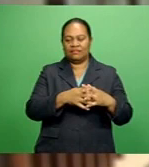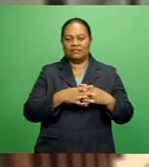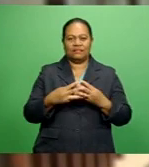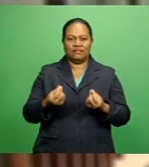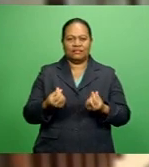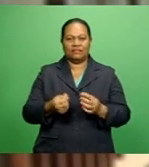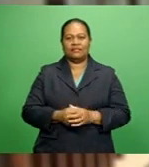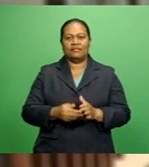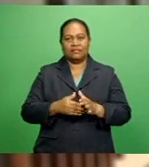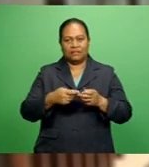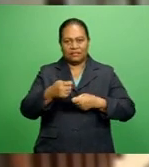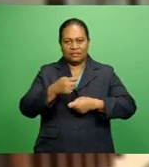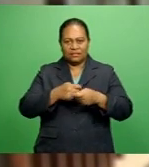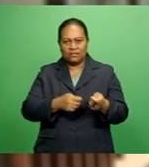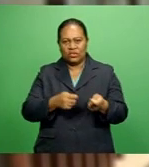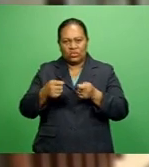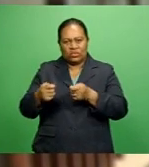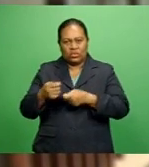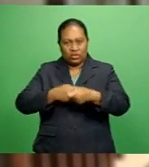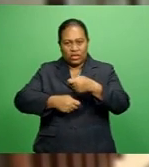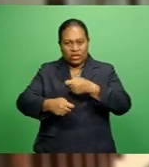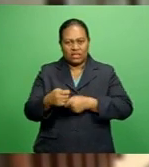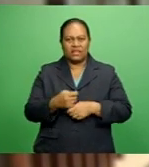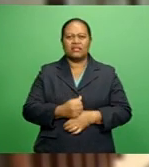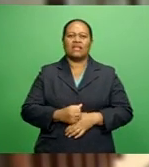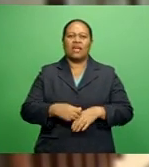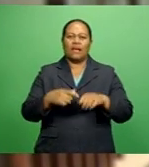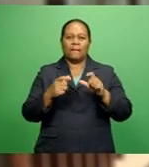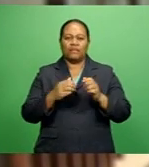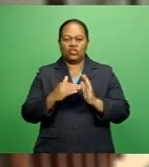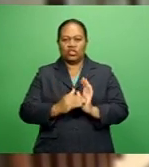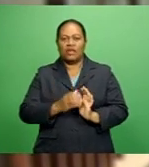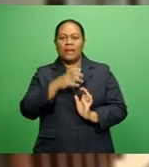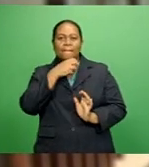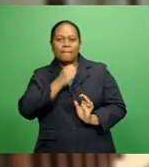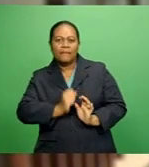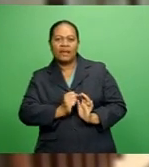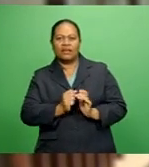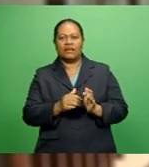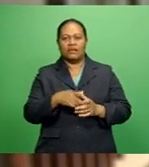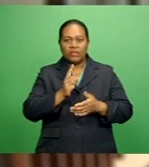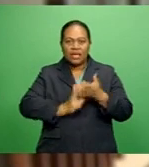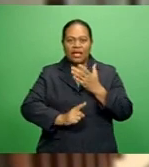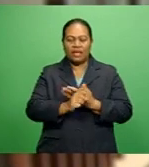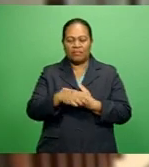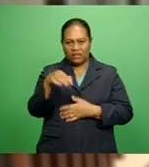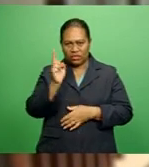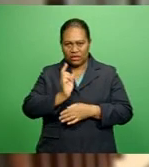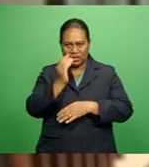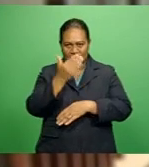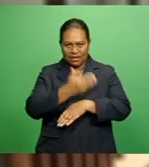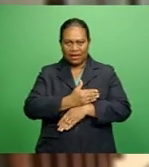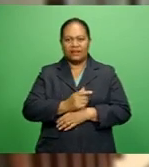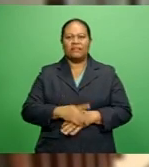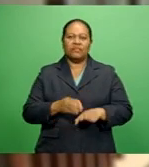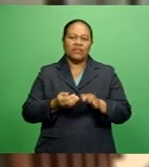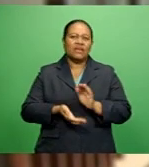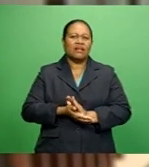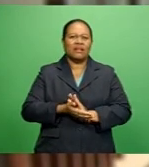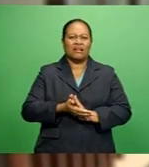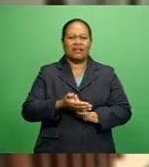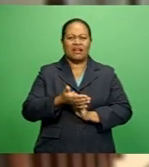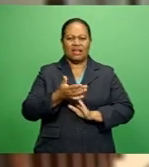Traders expect U.S. Federal Reserve Chairman Powell to provide reassurance later tonight that the Fed will tolerate higher inflation